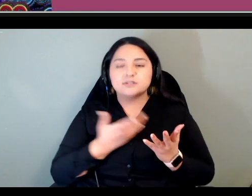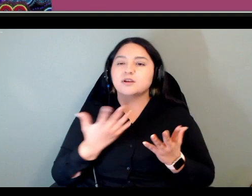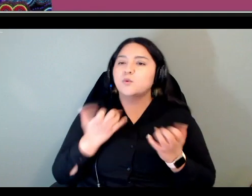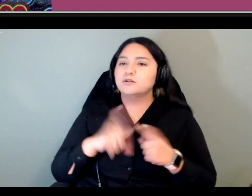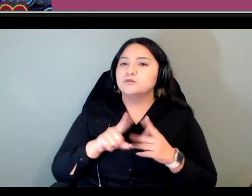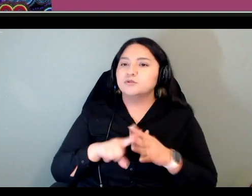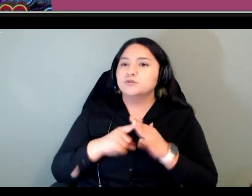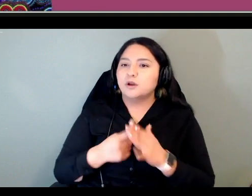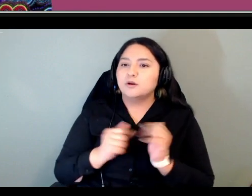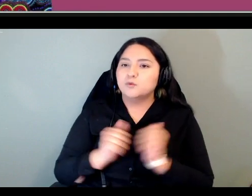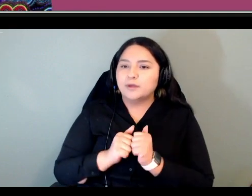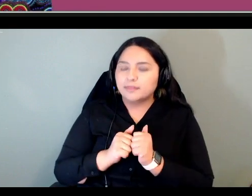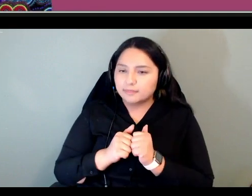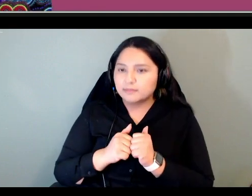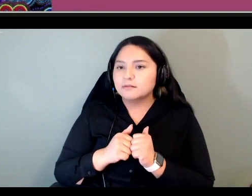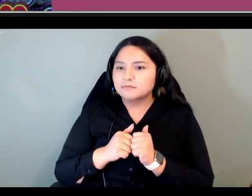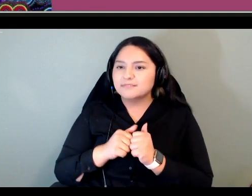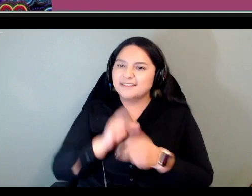an invocation.